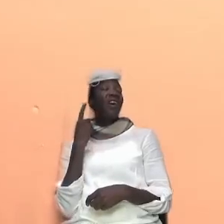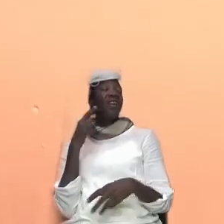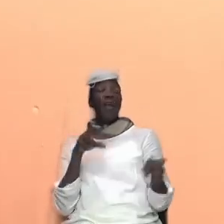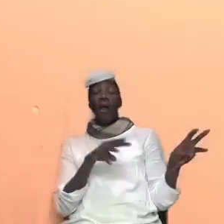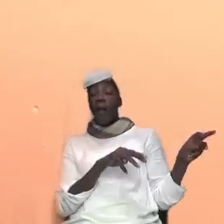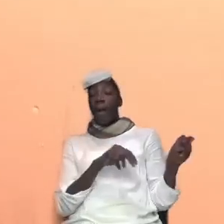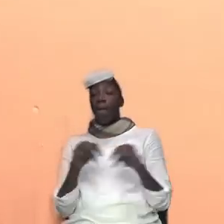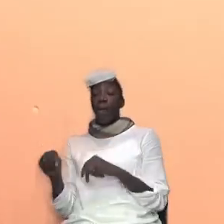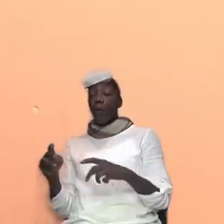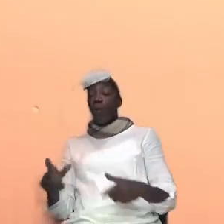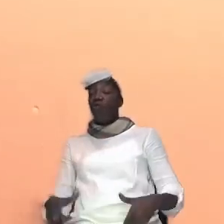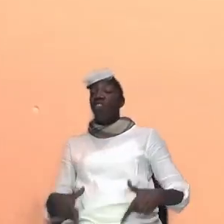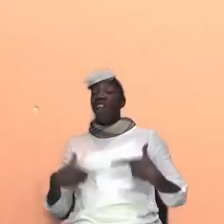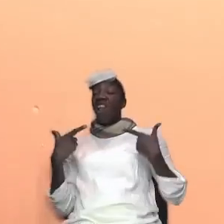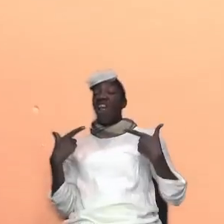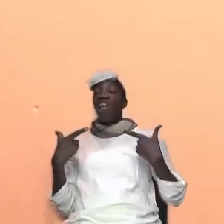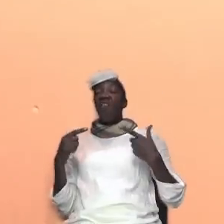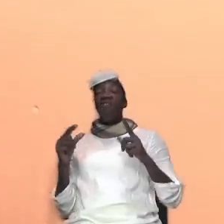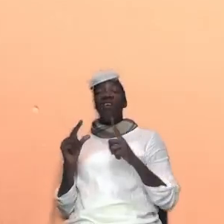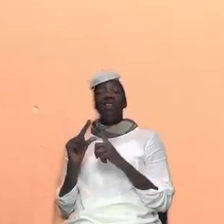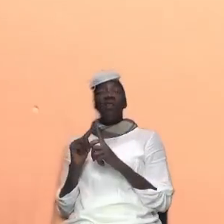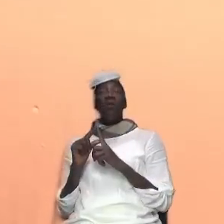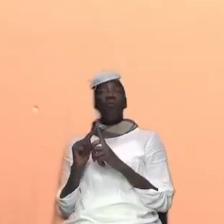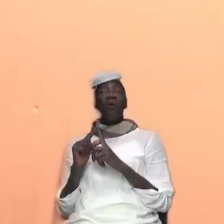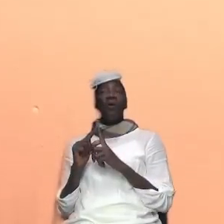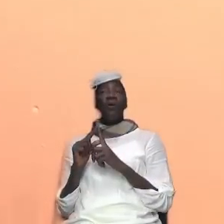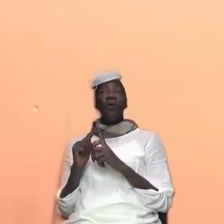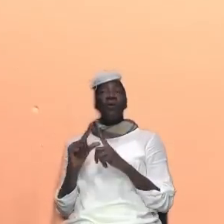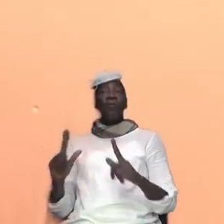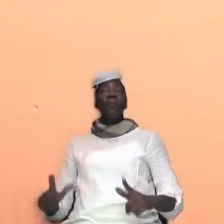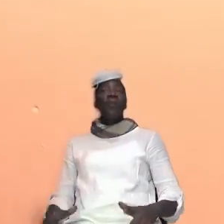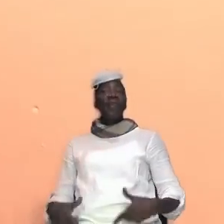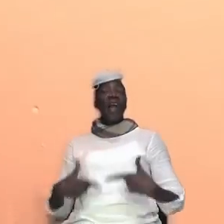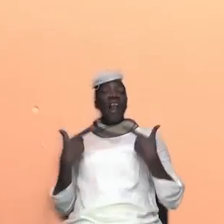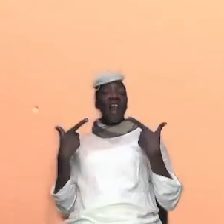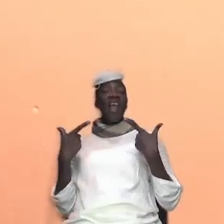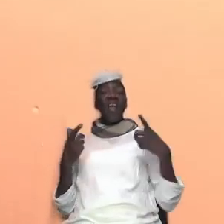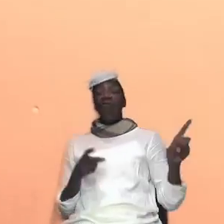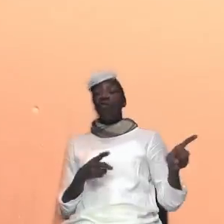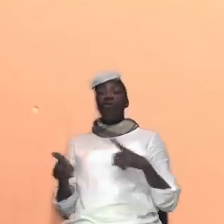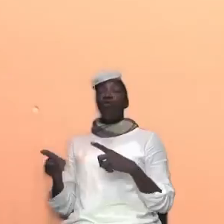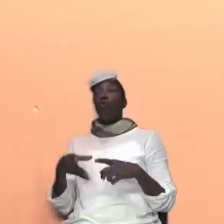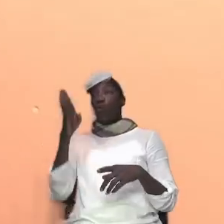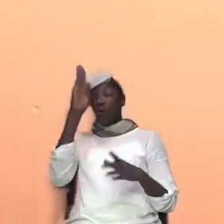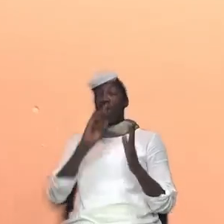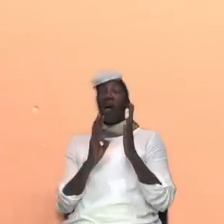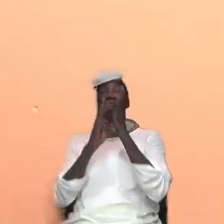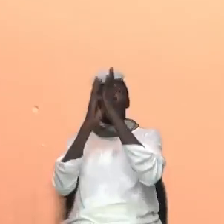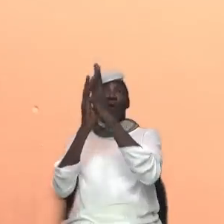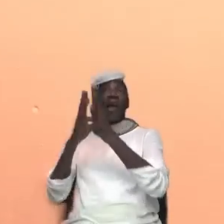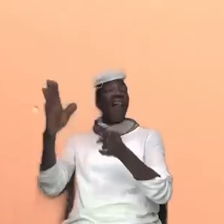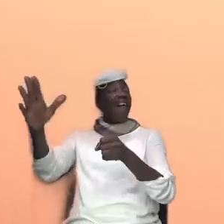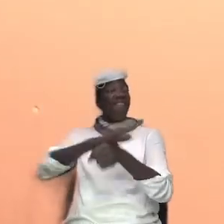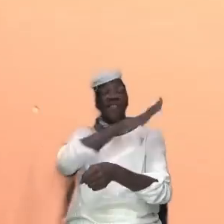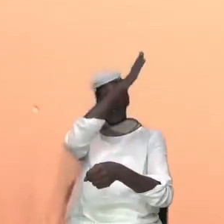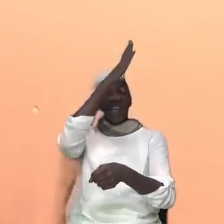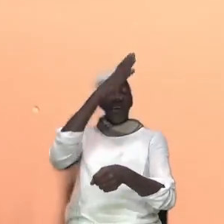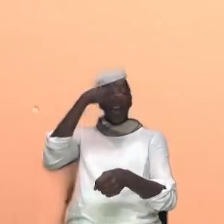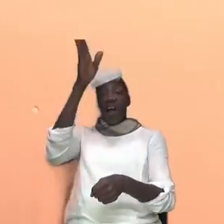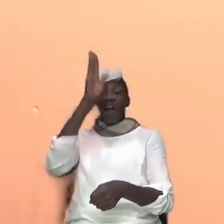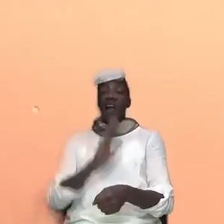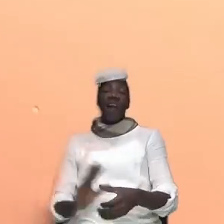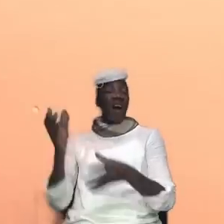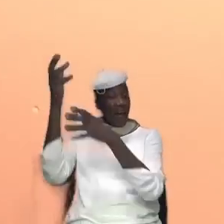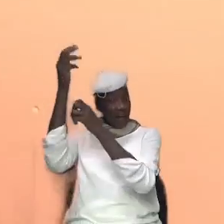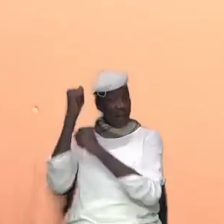to live the word, live to do his will, to fulfill those expectations,